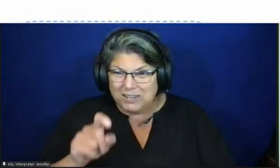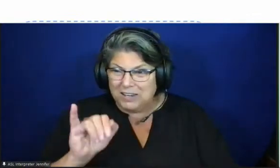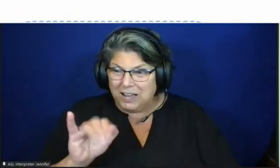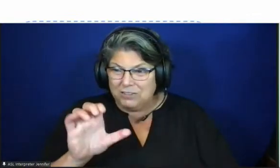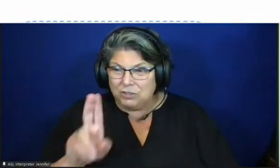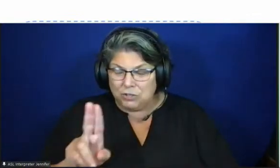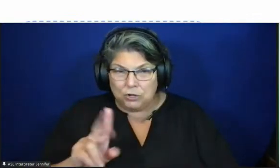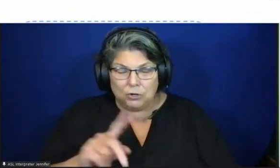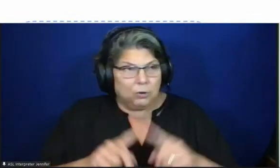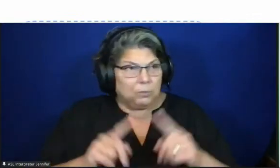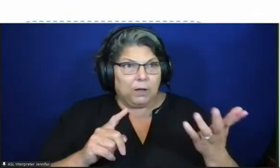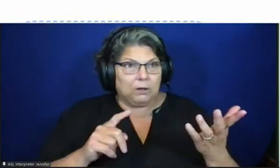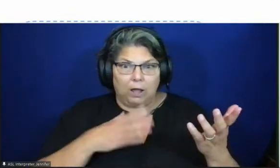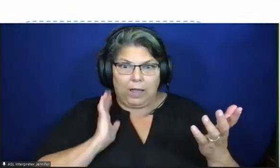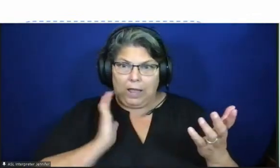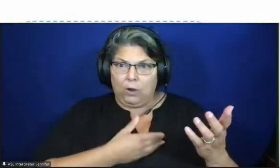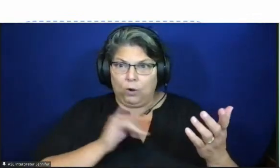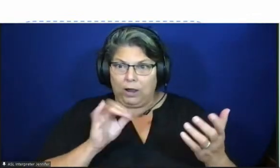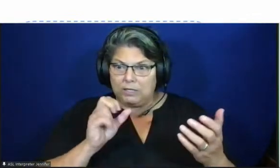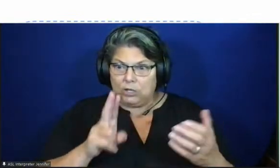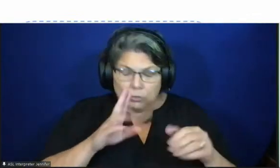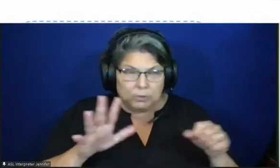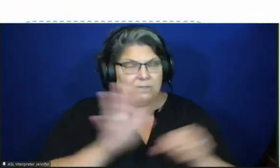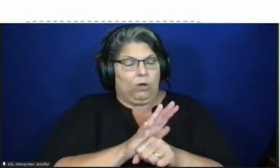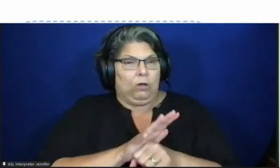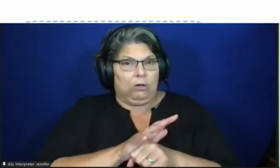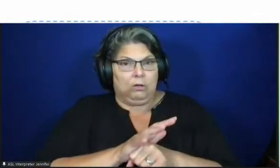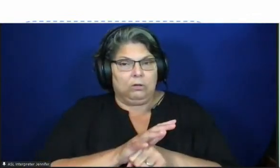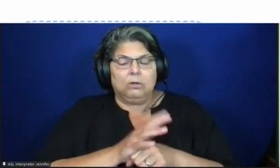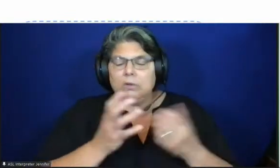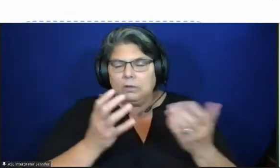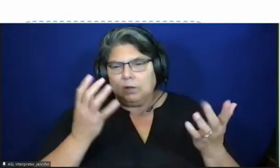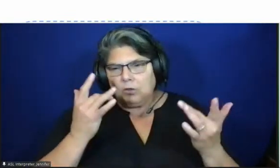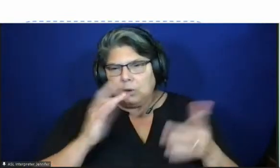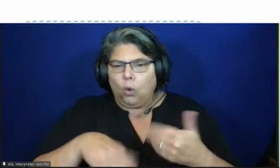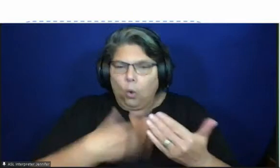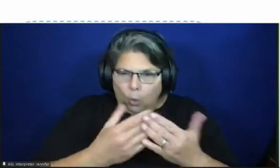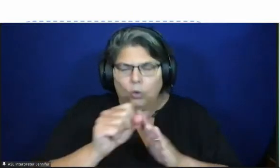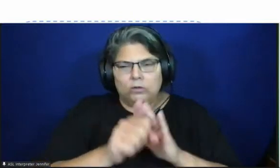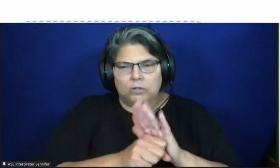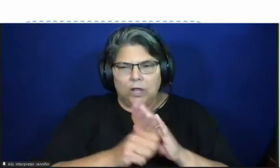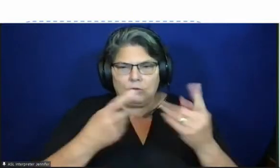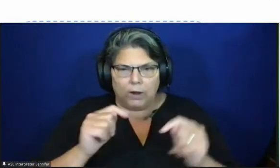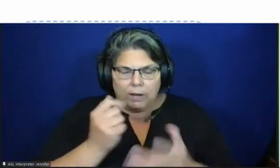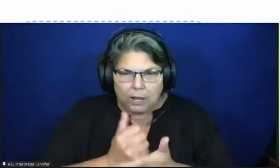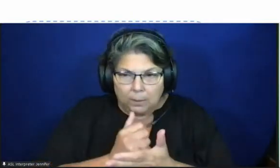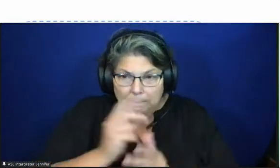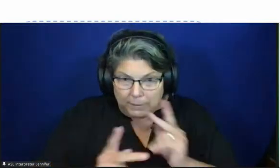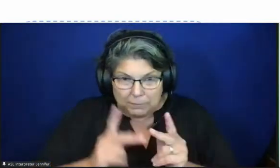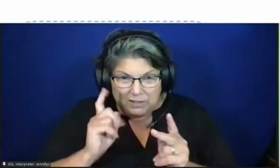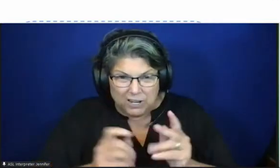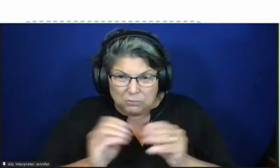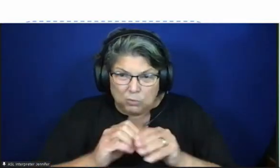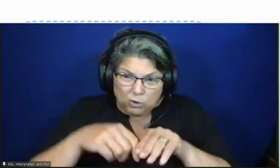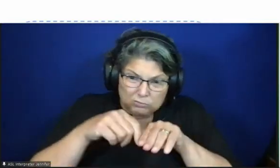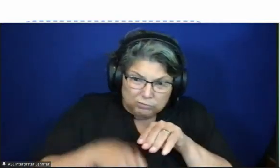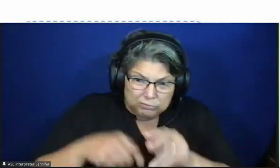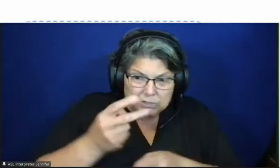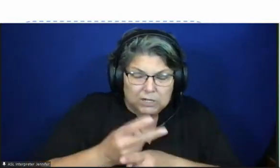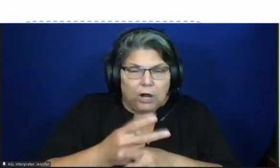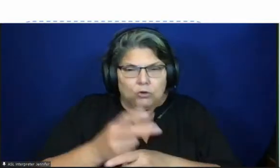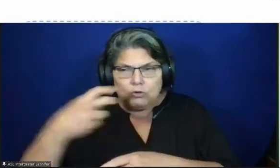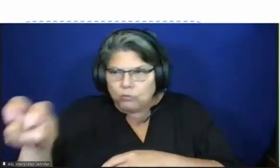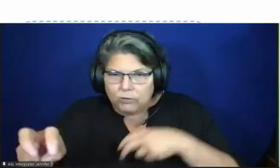are completely full, and that's why we have the state all working together to get people transferred who need to.